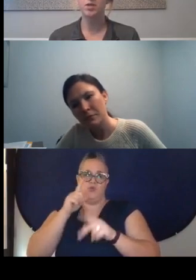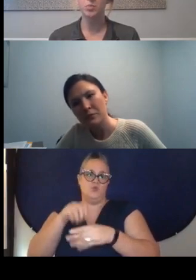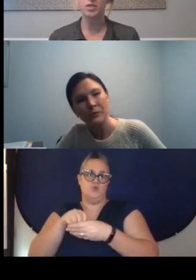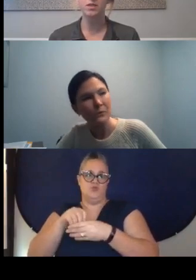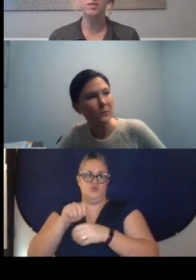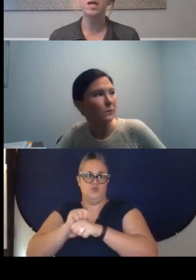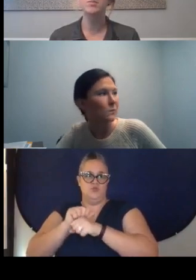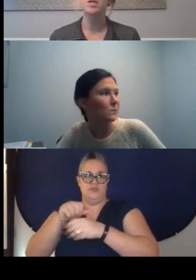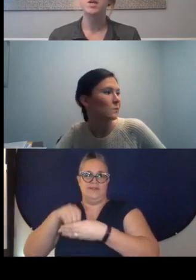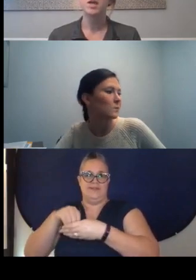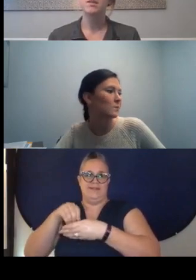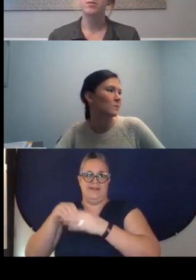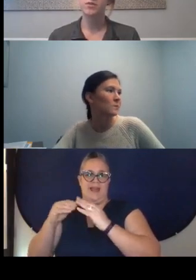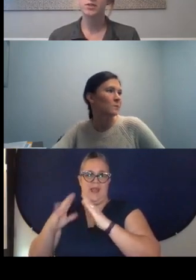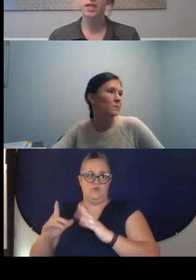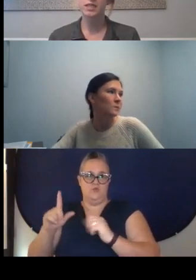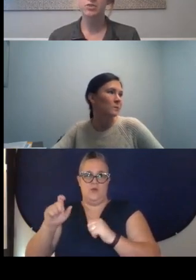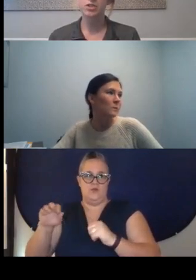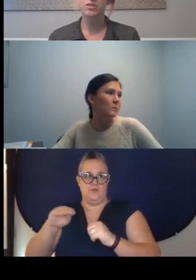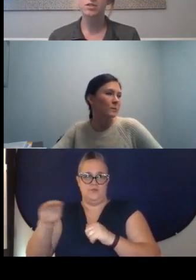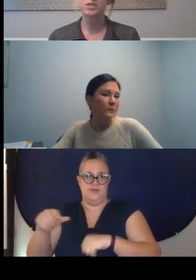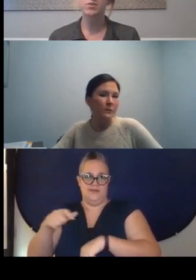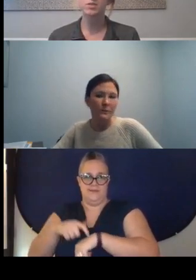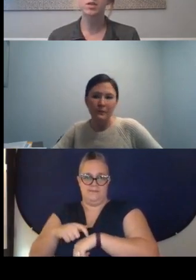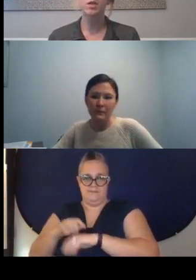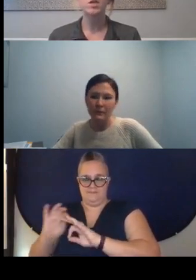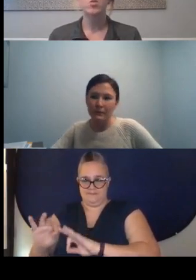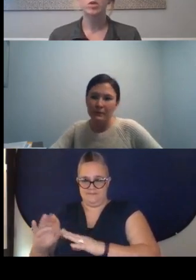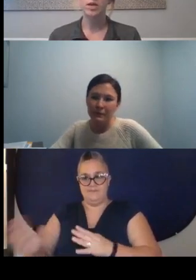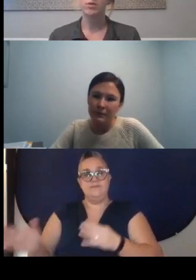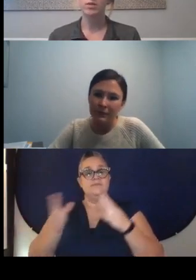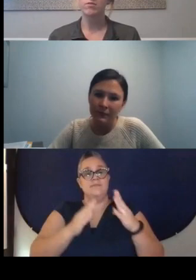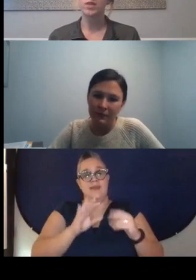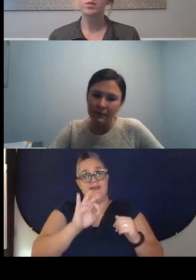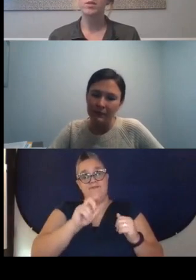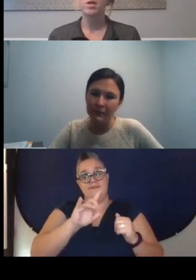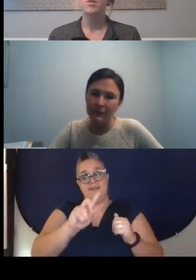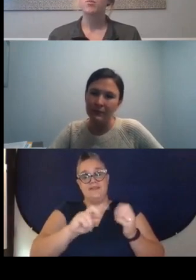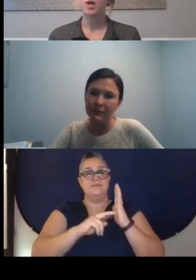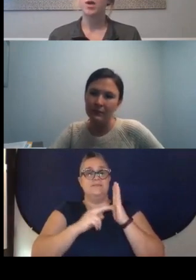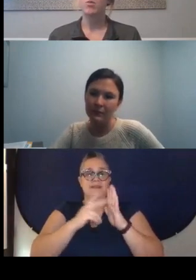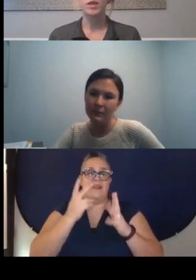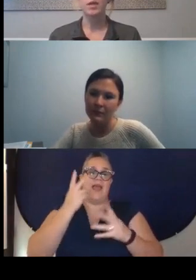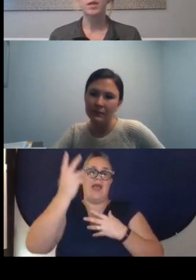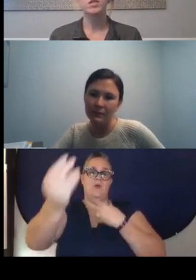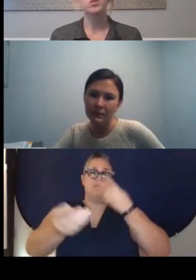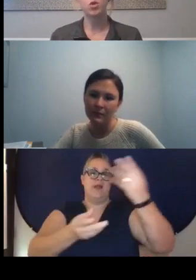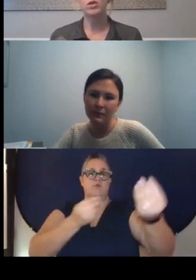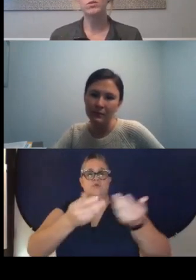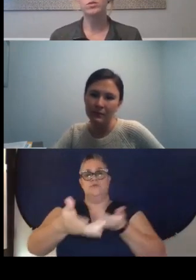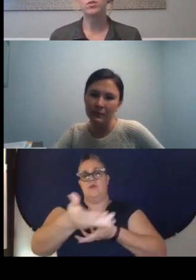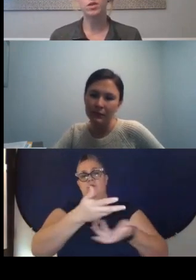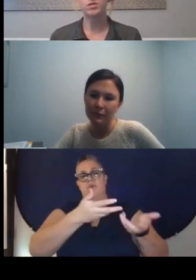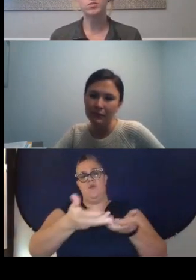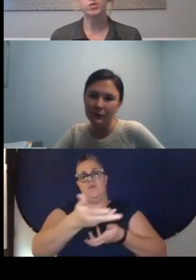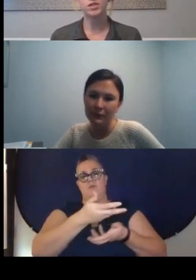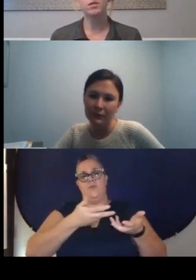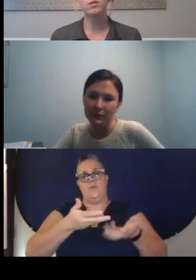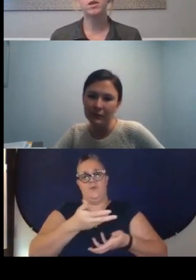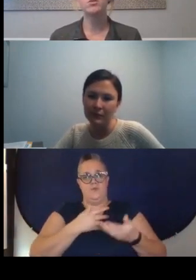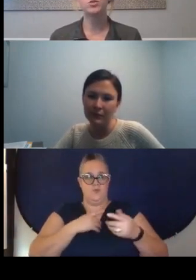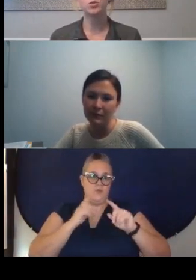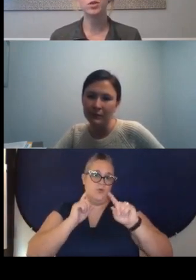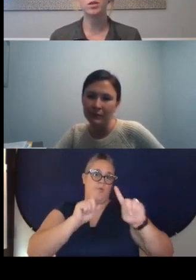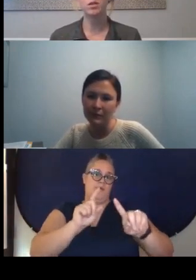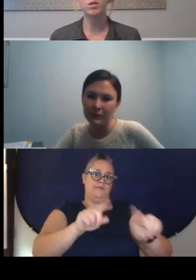basically 100% of the time. And then a field technician is somebody who's going to work out in the field. With that means going to the customer